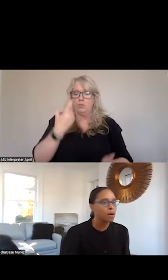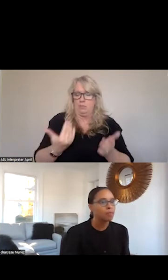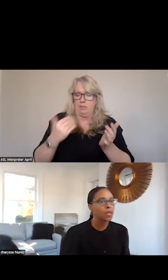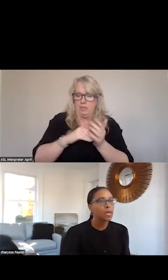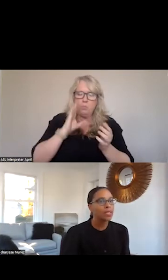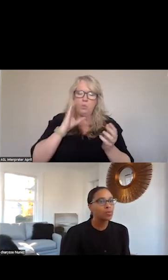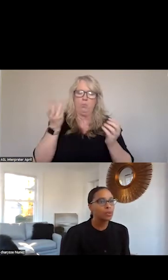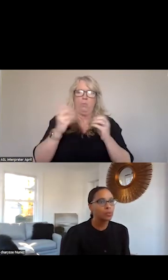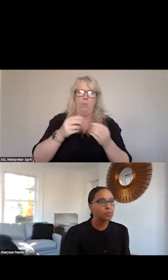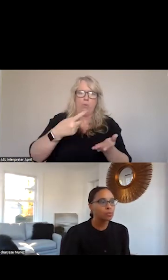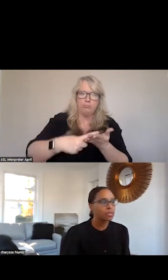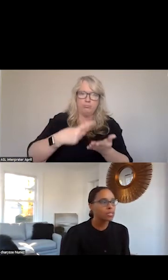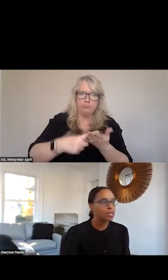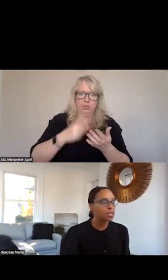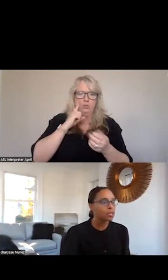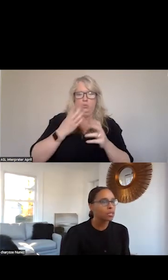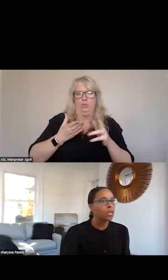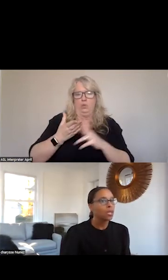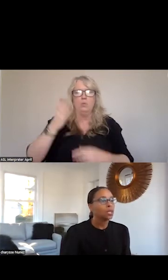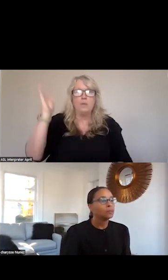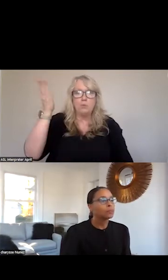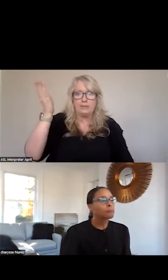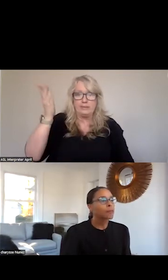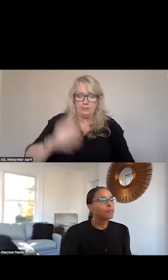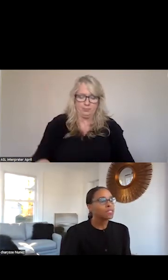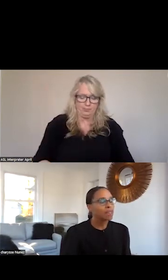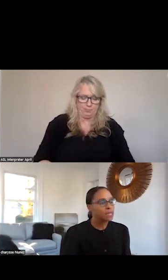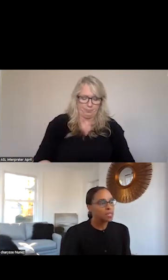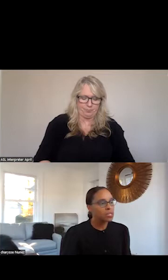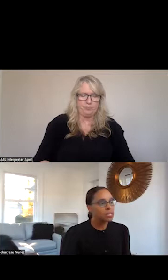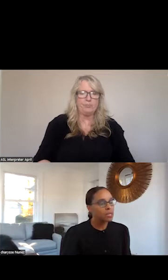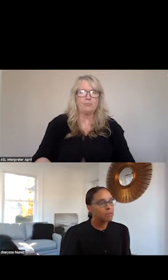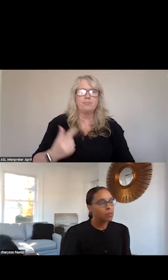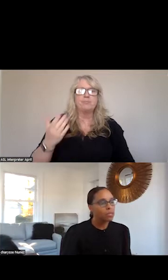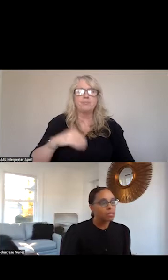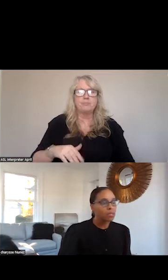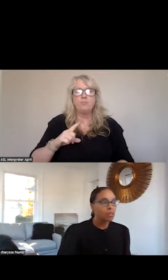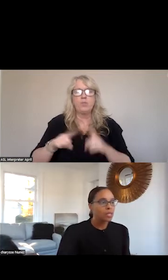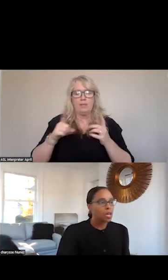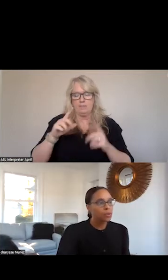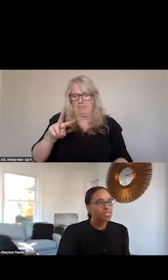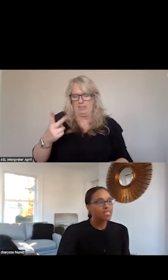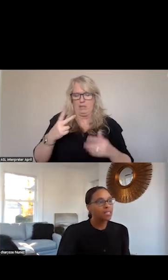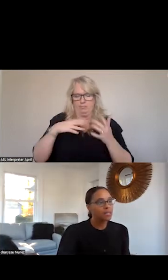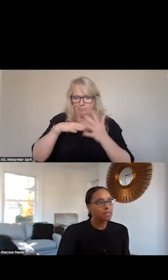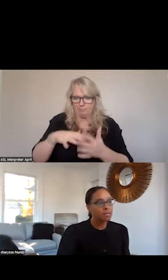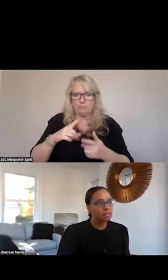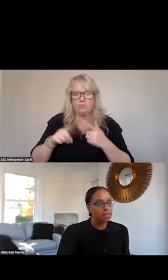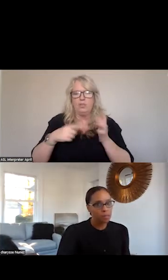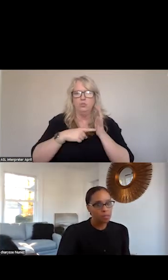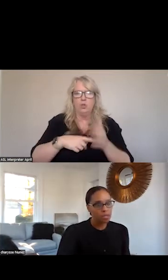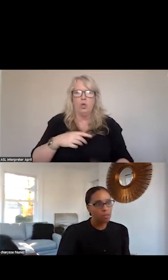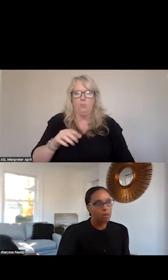that as we go through the presentation. The segmentation study that we conducted uncovered 6